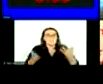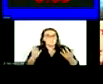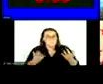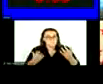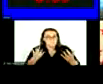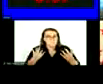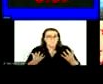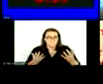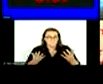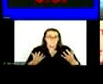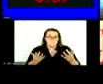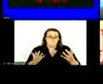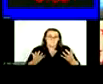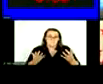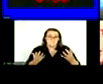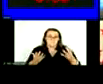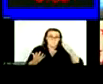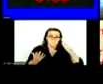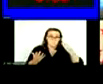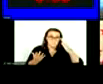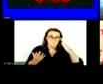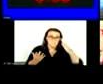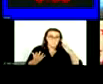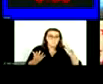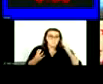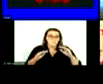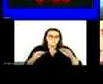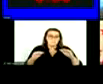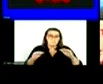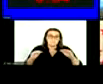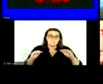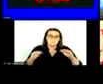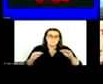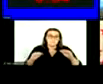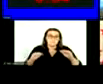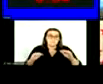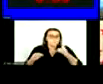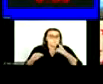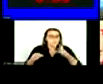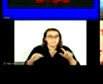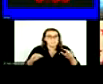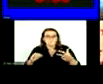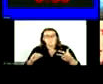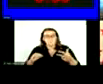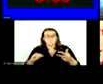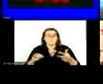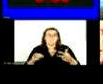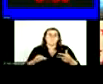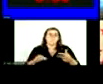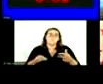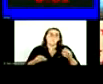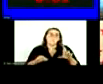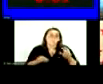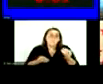fact, with intersections with no right turn on red, and few, if any, where you're allowed to do it. But